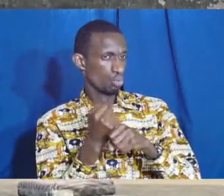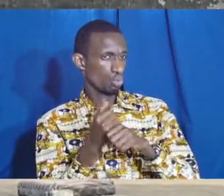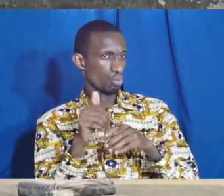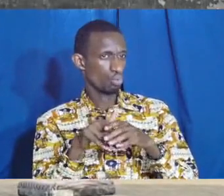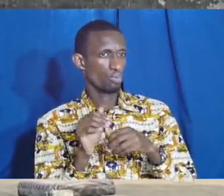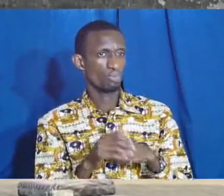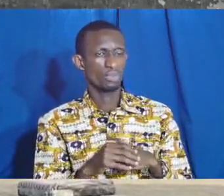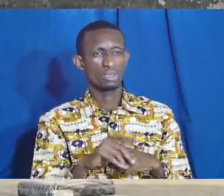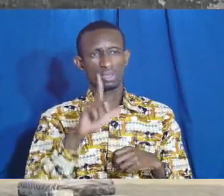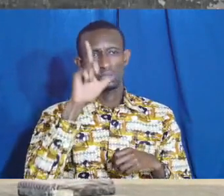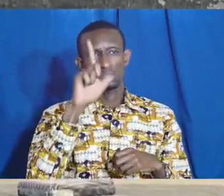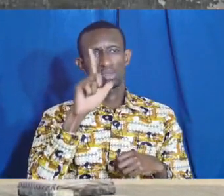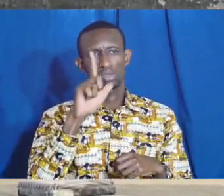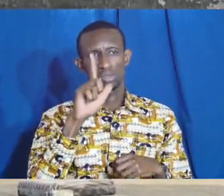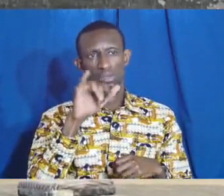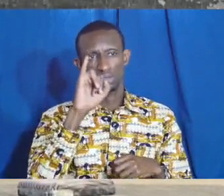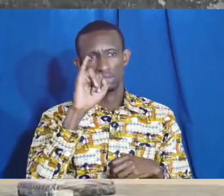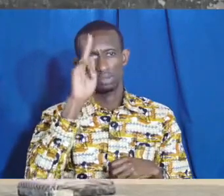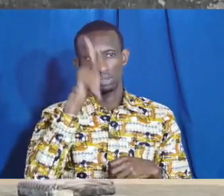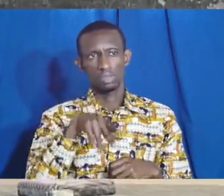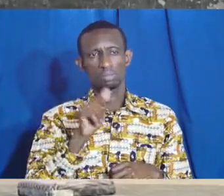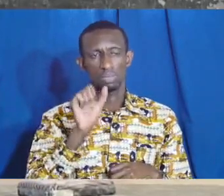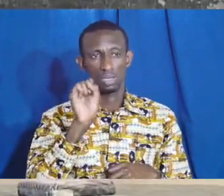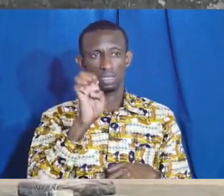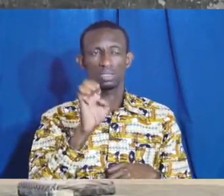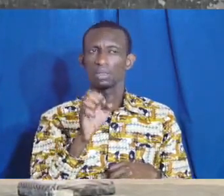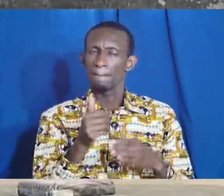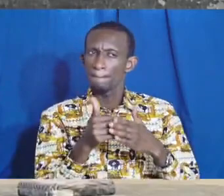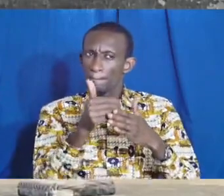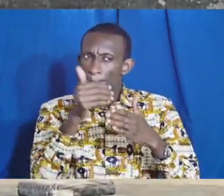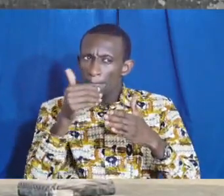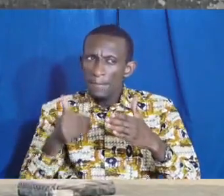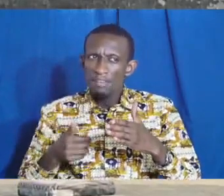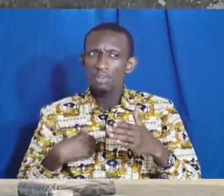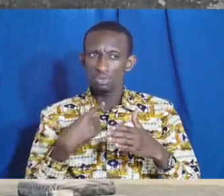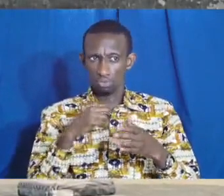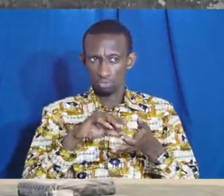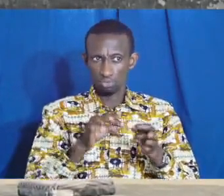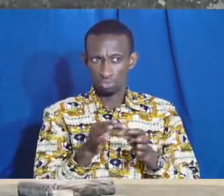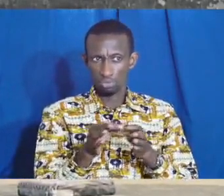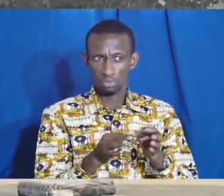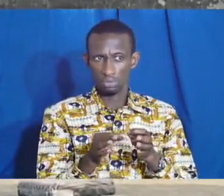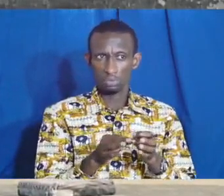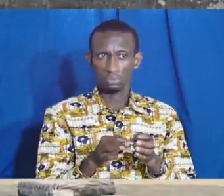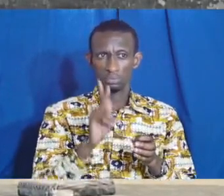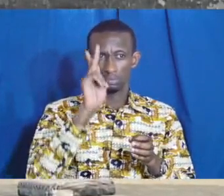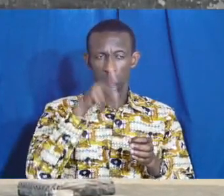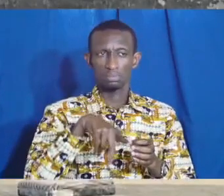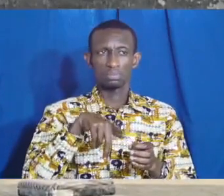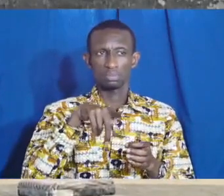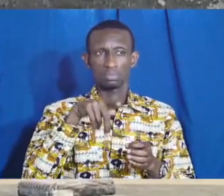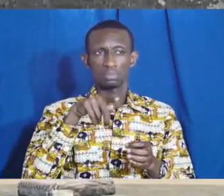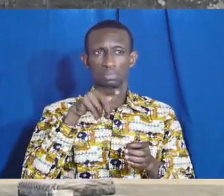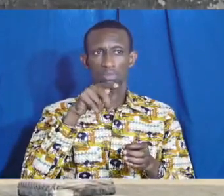lipids, which we call lipase. And before I talk about protease and lipase, most of the